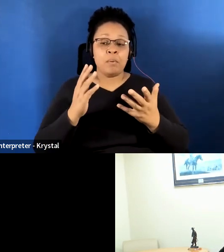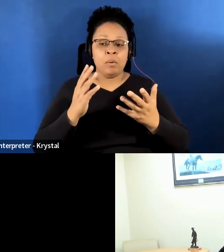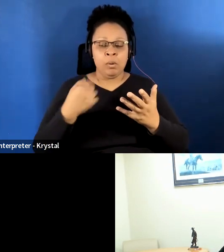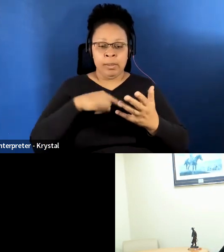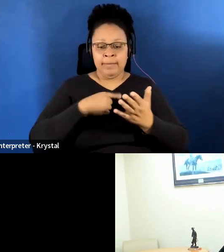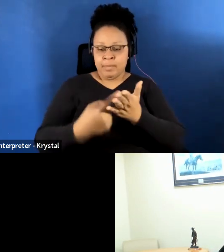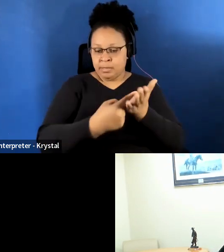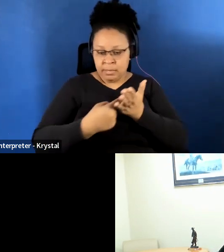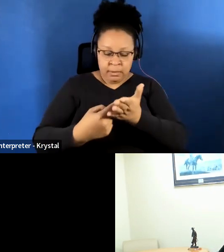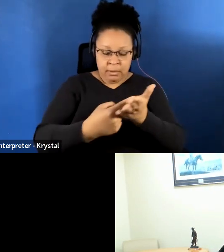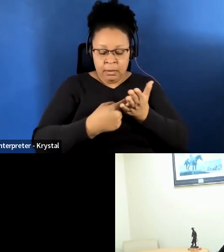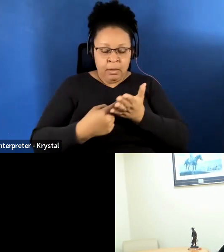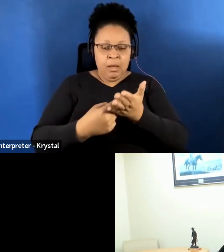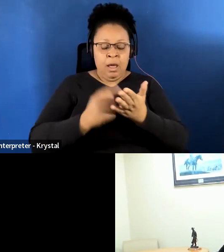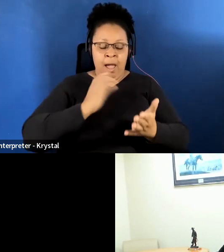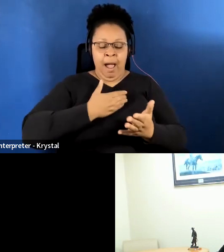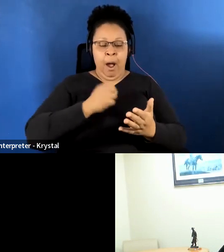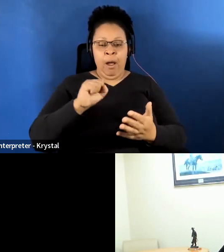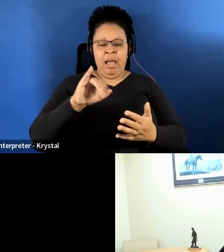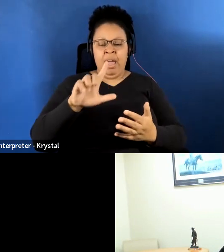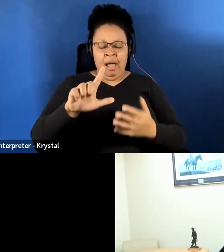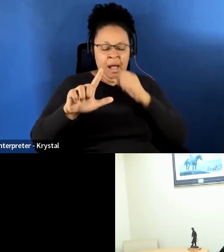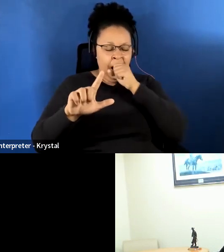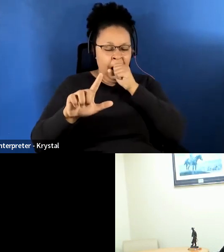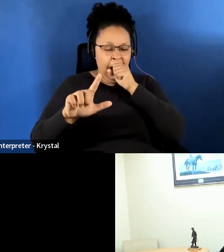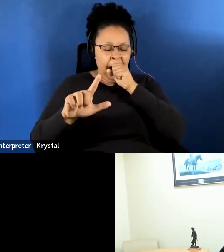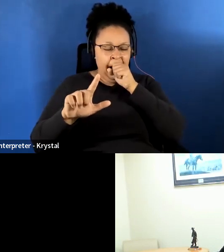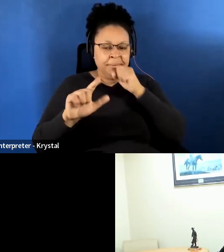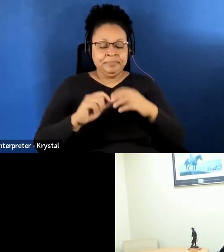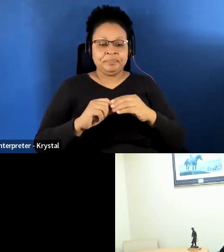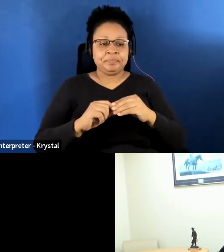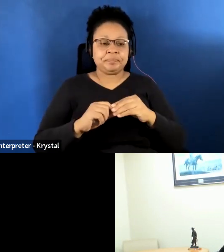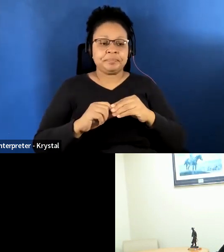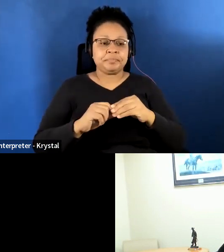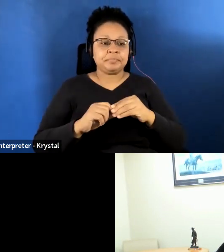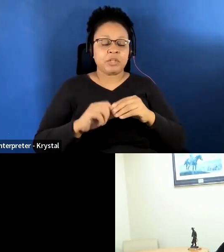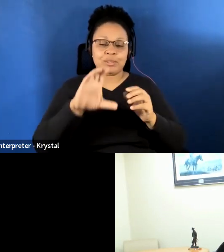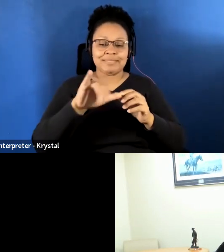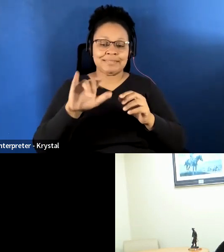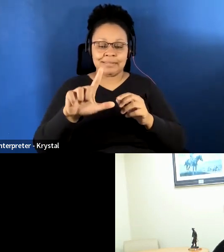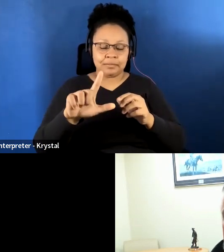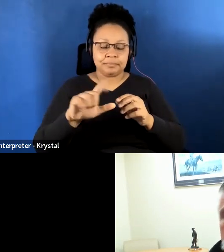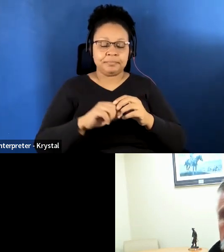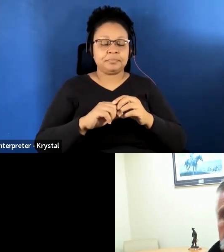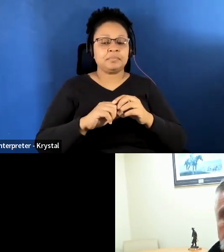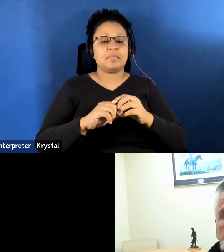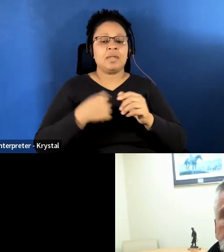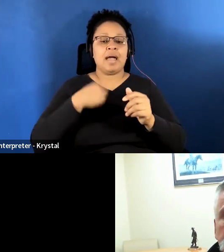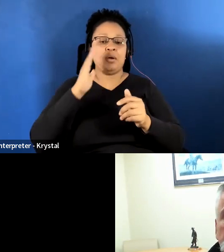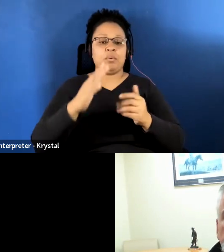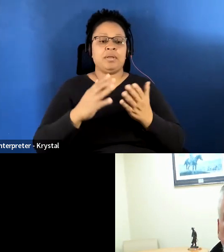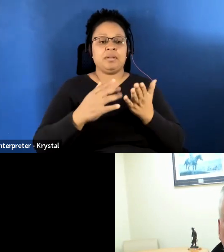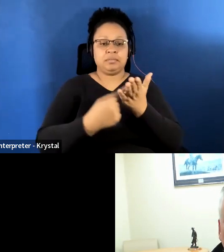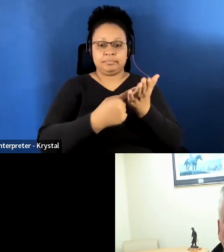been talking about at our CIL. I will drop a link into the chat,